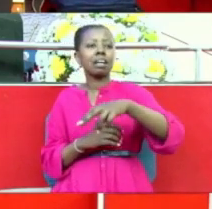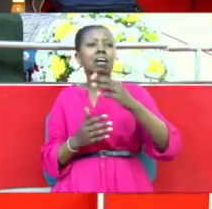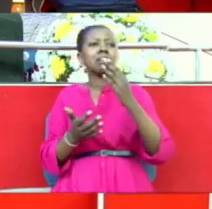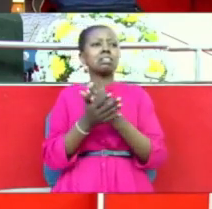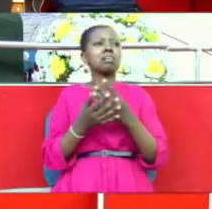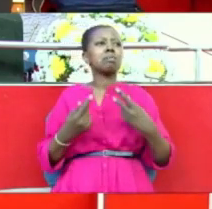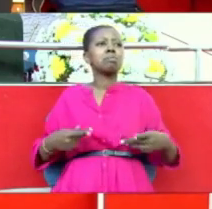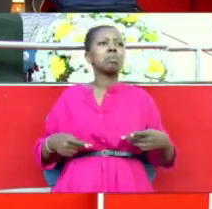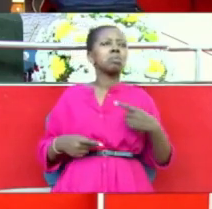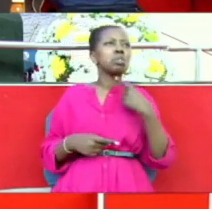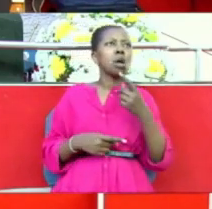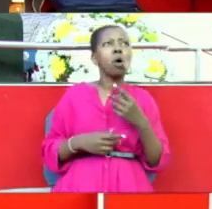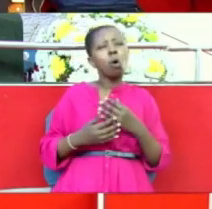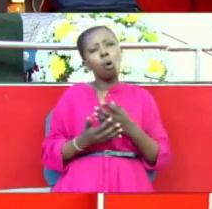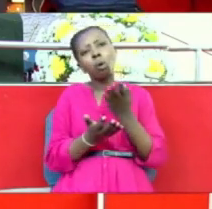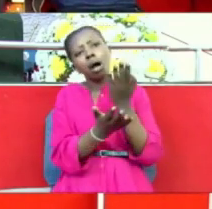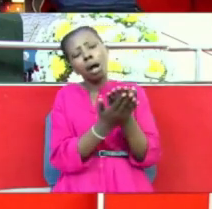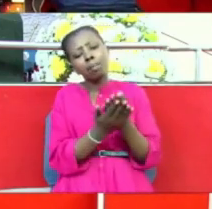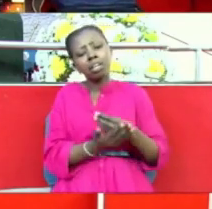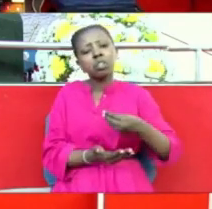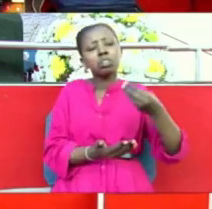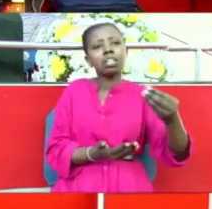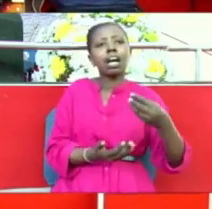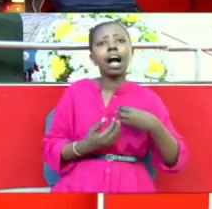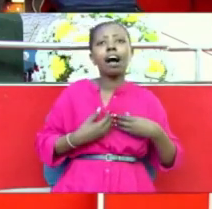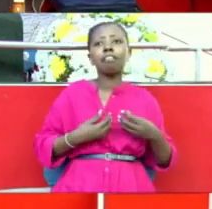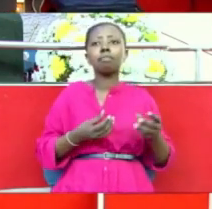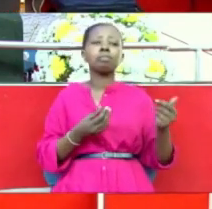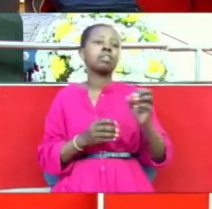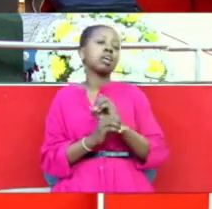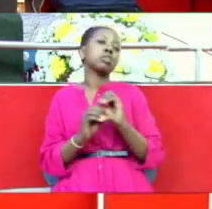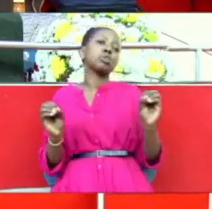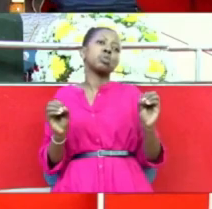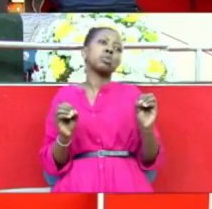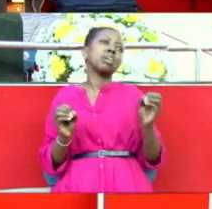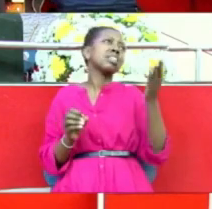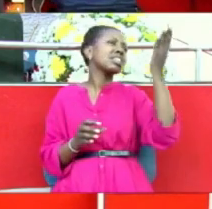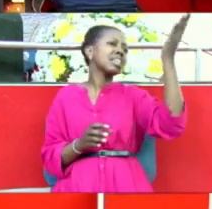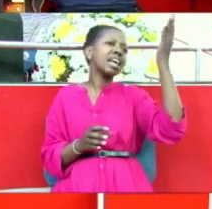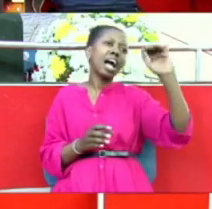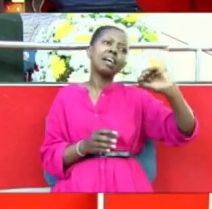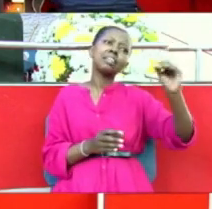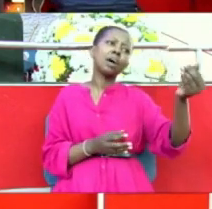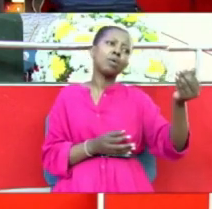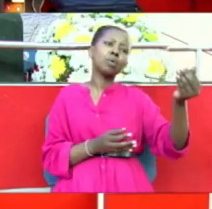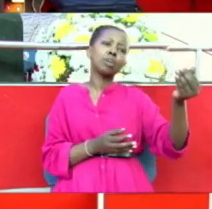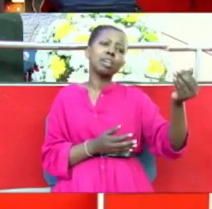oh, sikupeleka application kwa sababu sina pesa. Na ni hapa tu town hii.